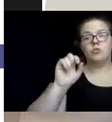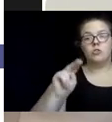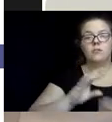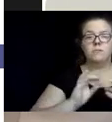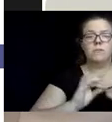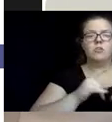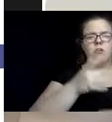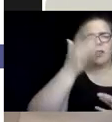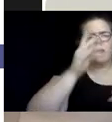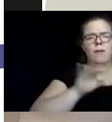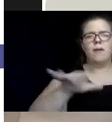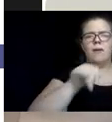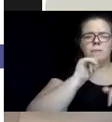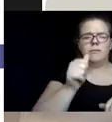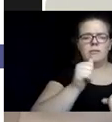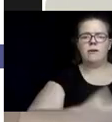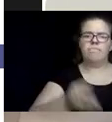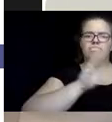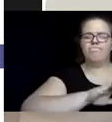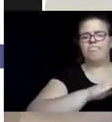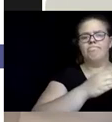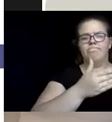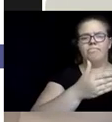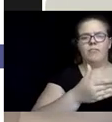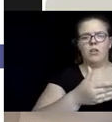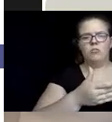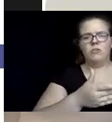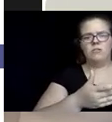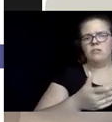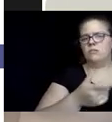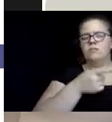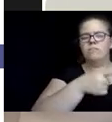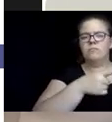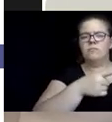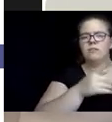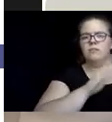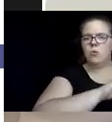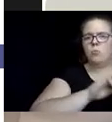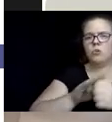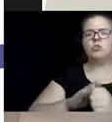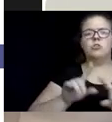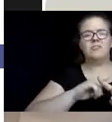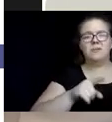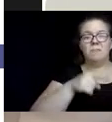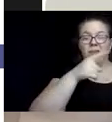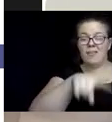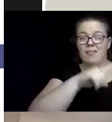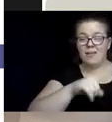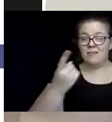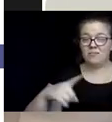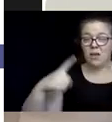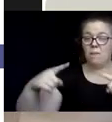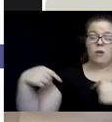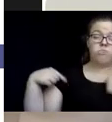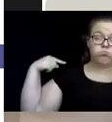prejudice, it's glaringly exposing the ageism and ableism that have been all around us all along.